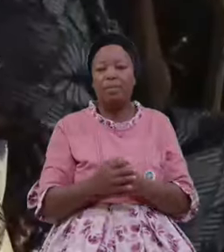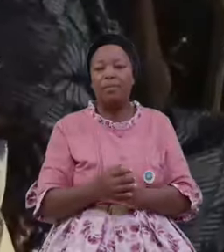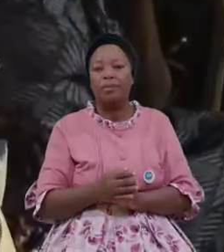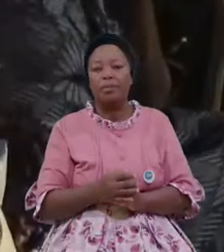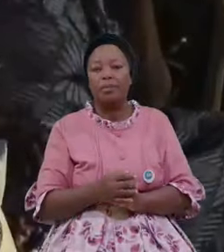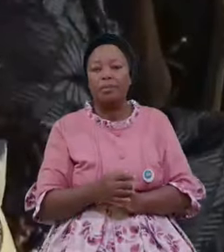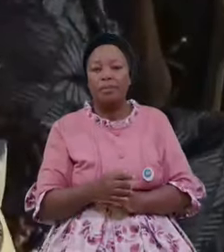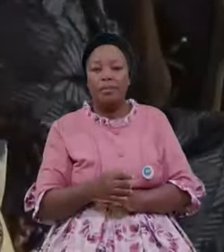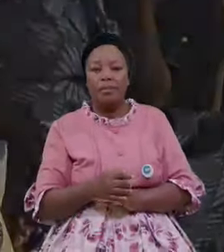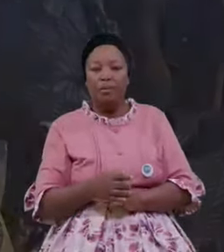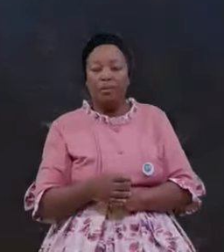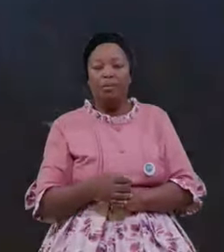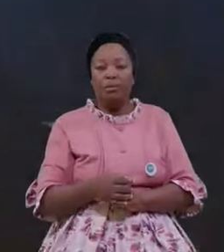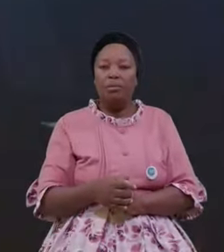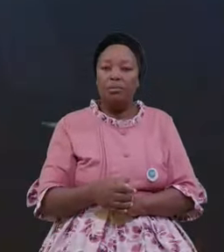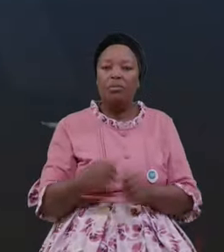Go ahead now, go ahead.